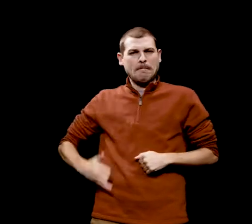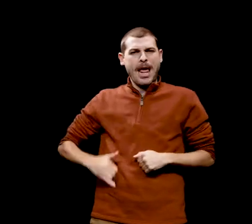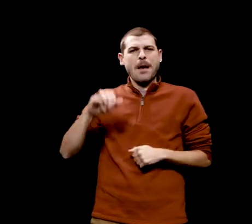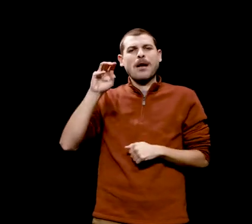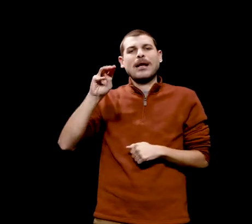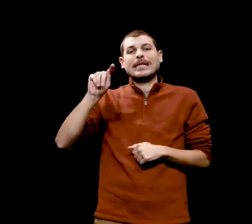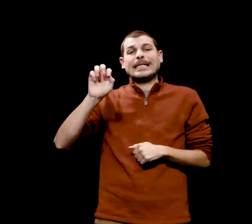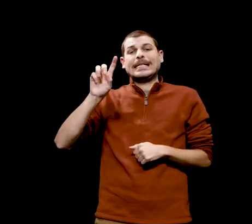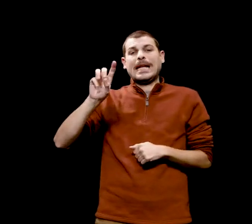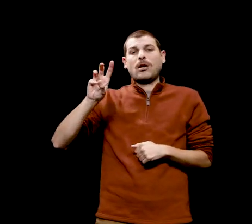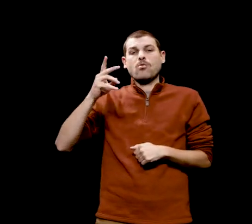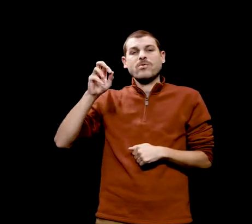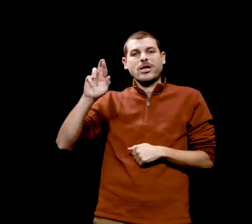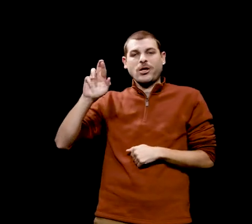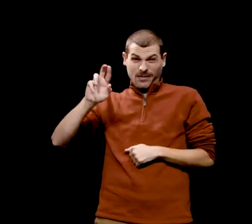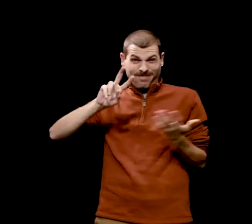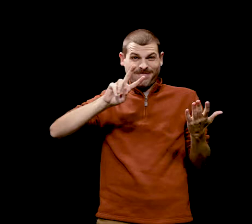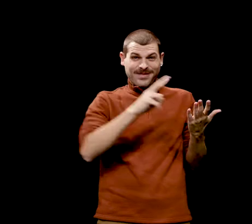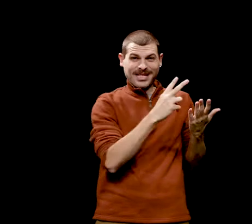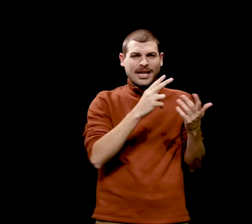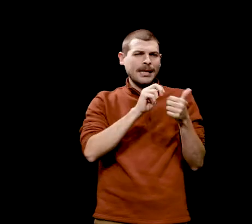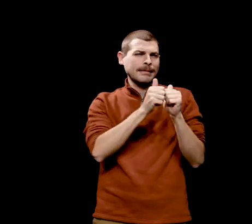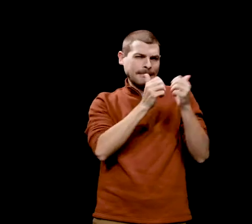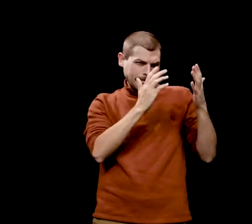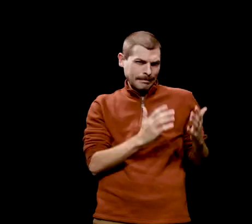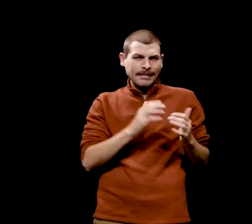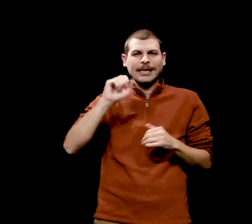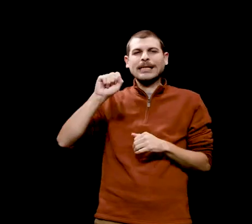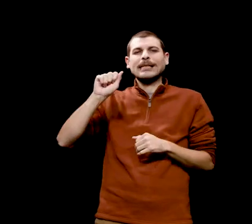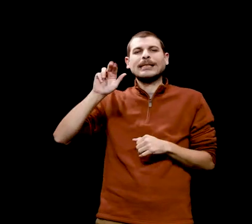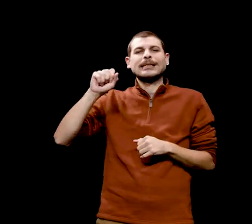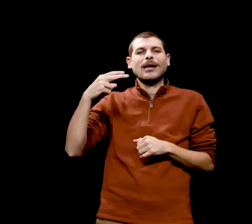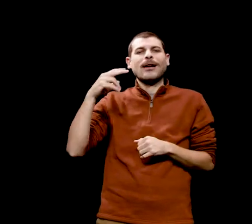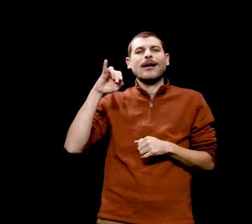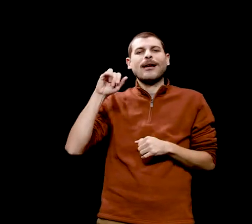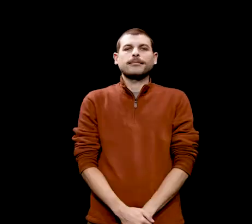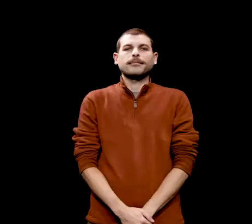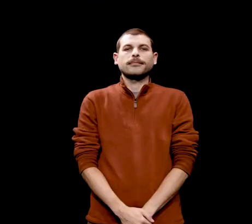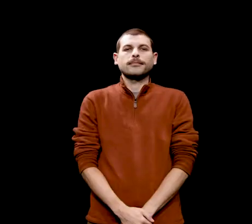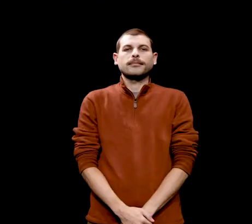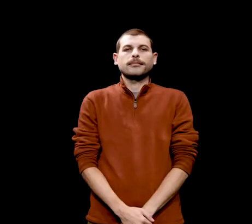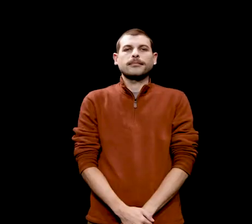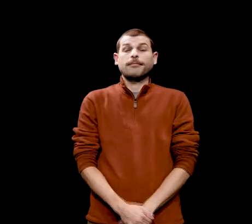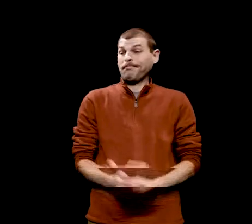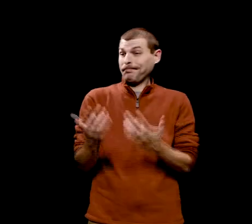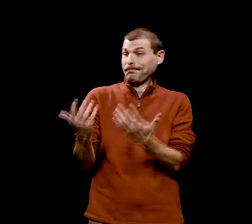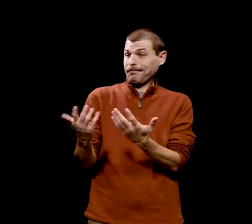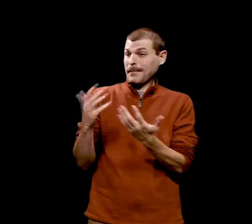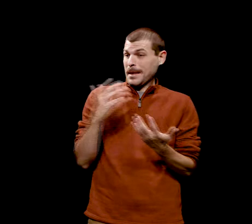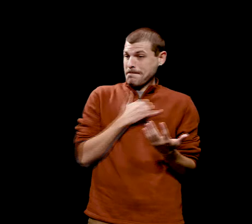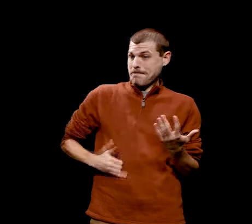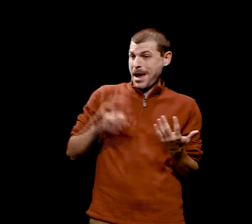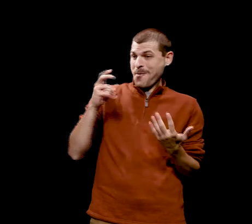followed by Sarah Iannarone. The order was decided by a digital coin toss. Mayor Wheeler,